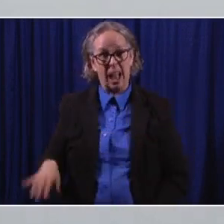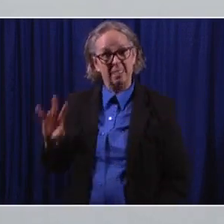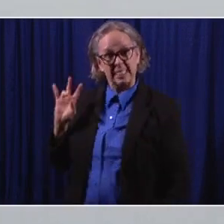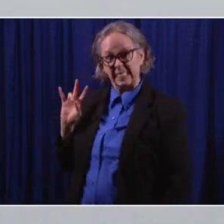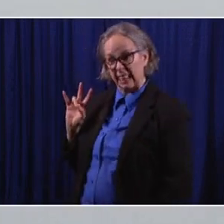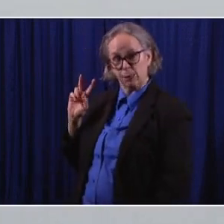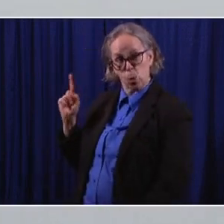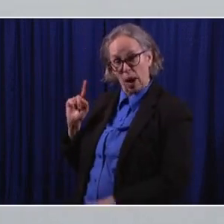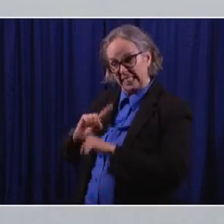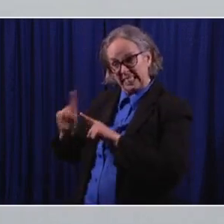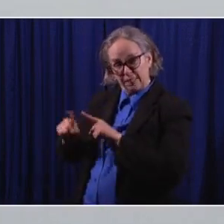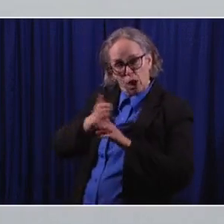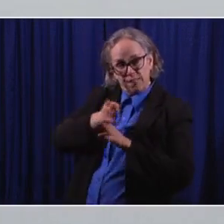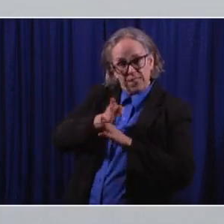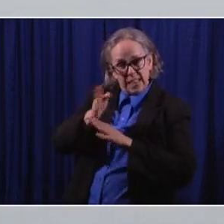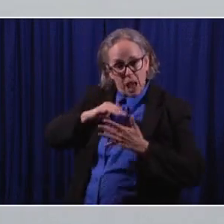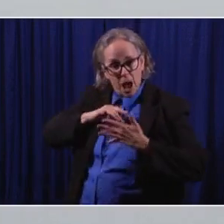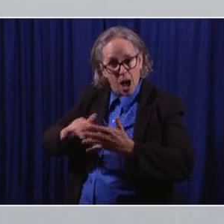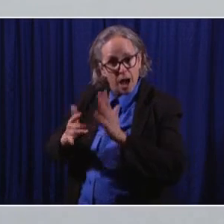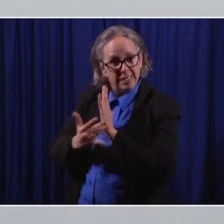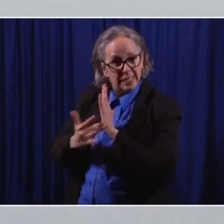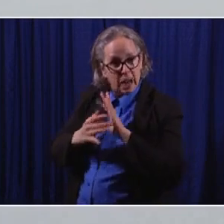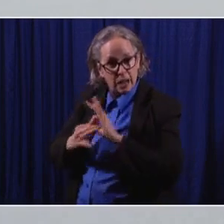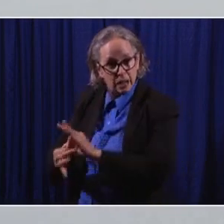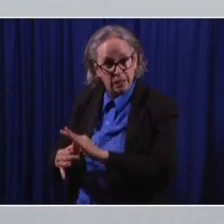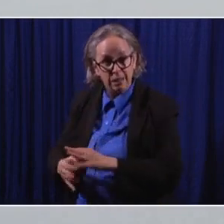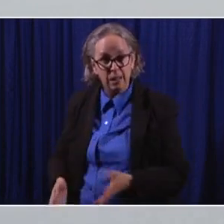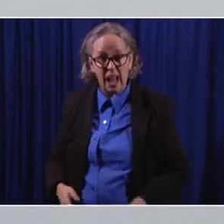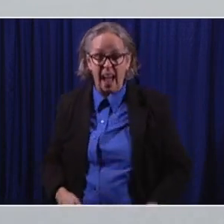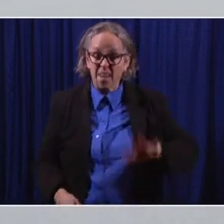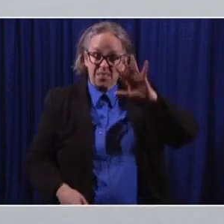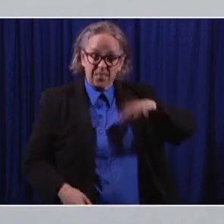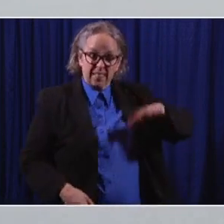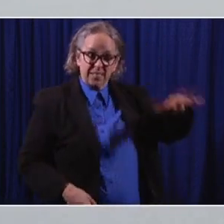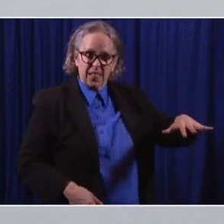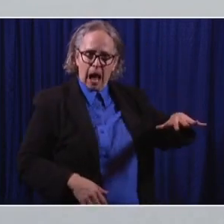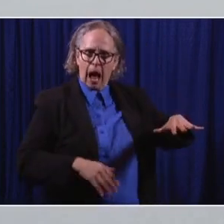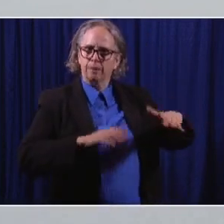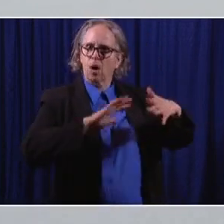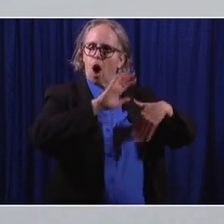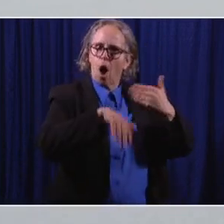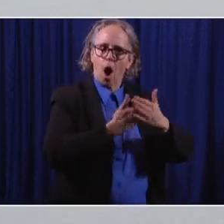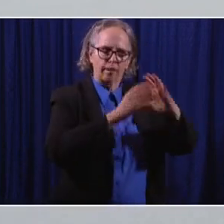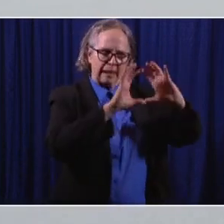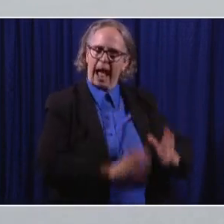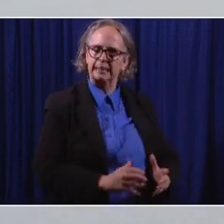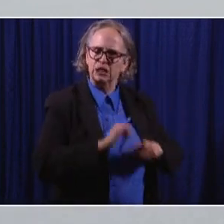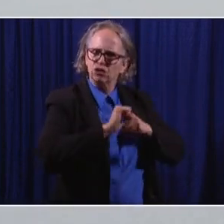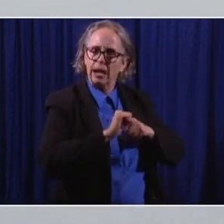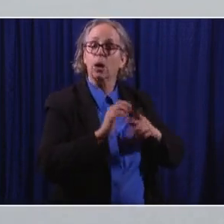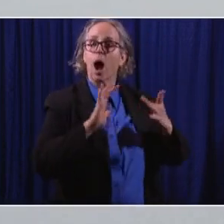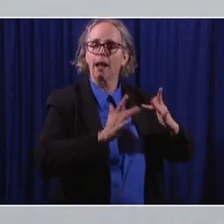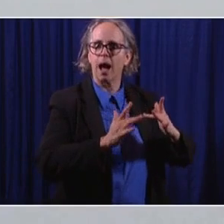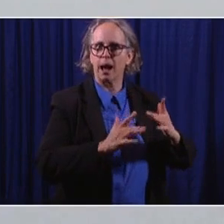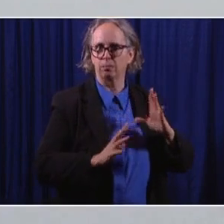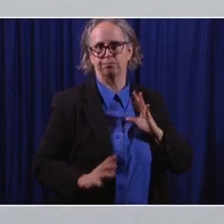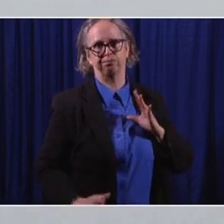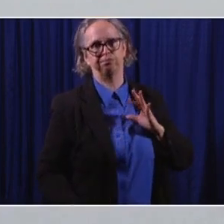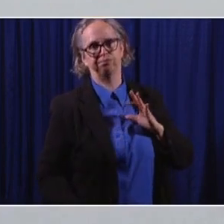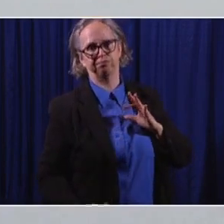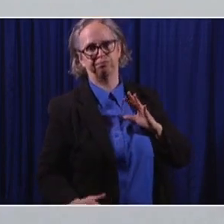micro-credentials that you can apply for. 55 of those can be done online. So there are many of them that if you have